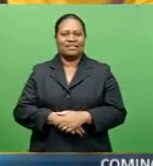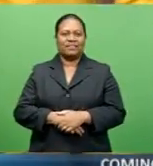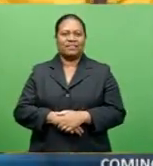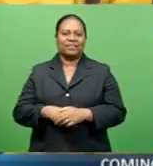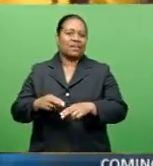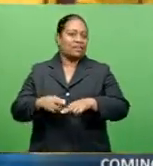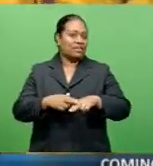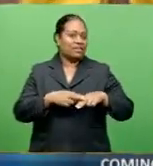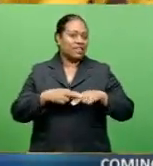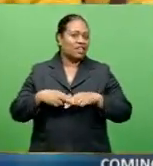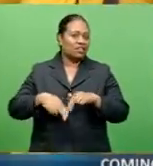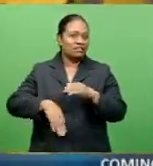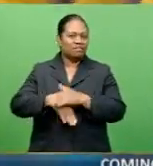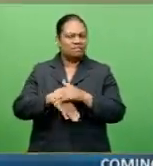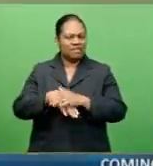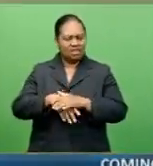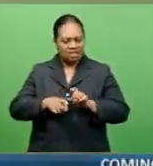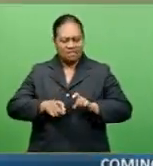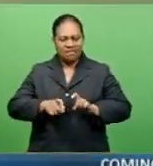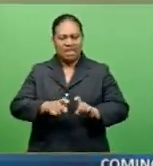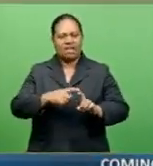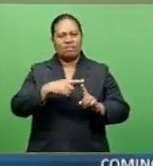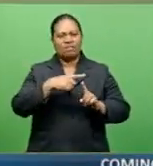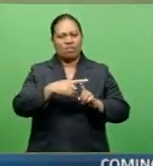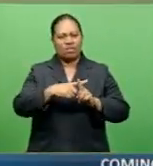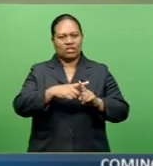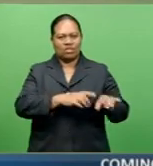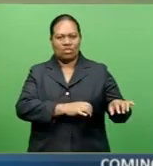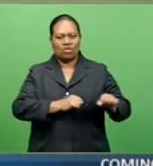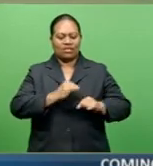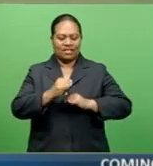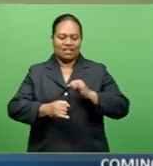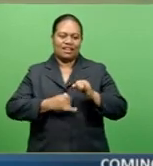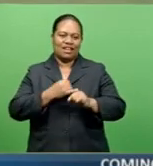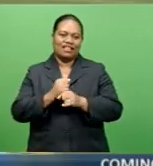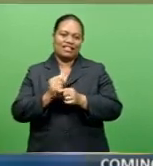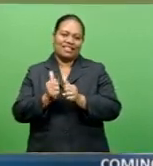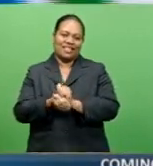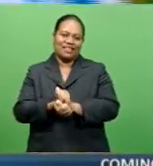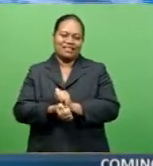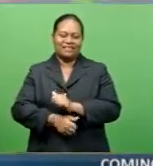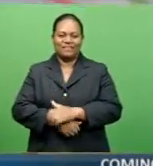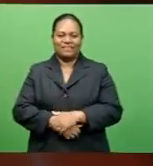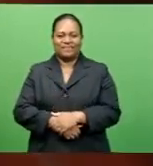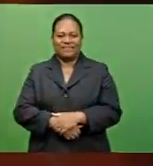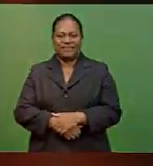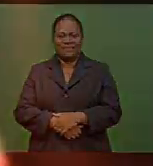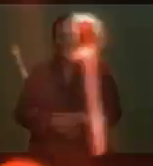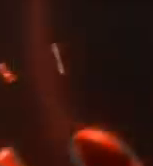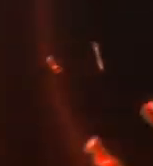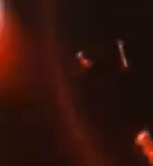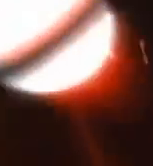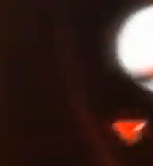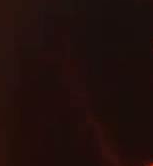And Fiji FA remains positive about hosting international tournament. This and more coming up.